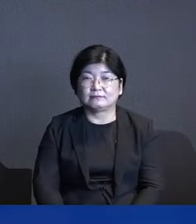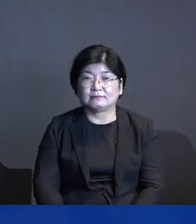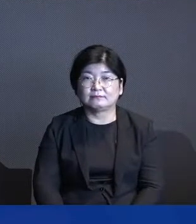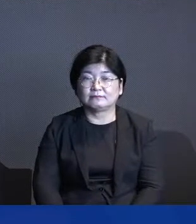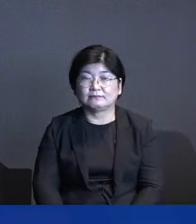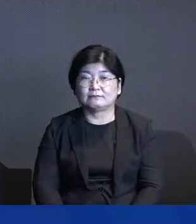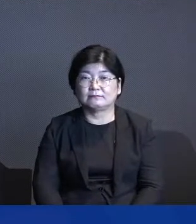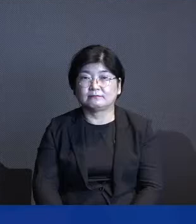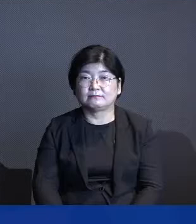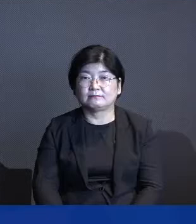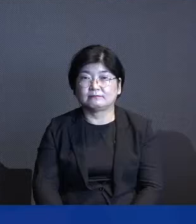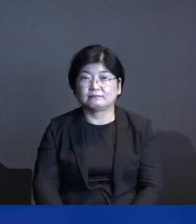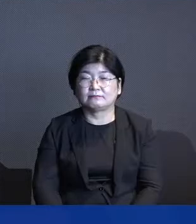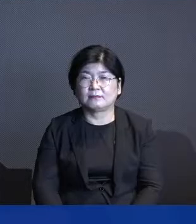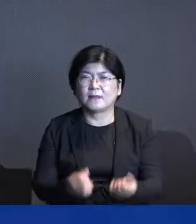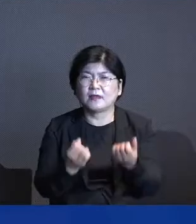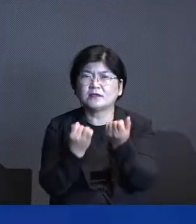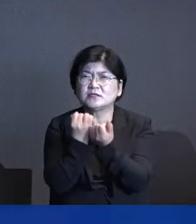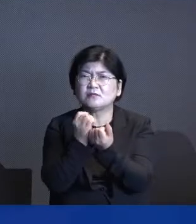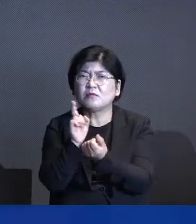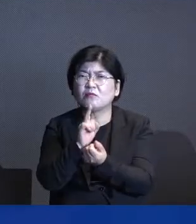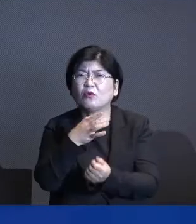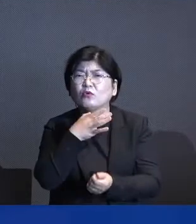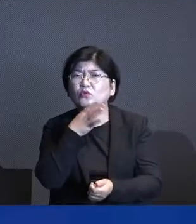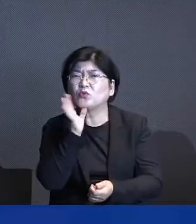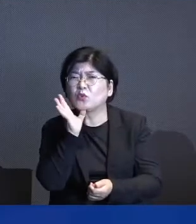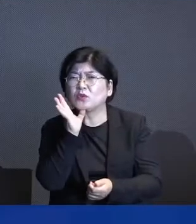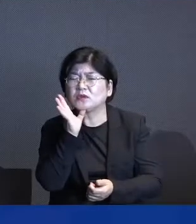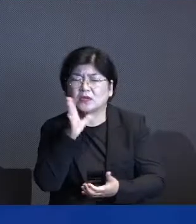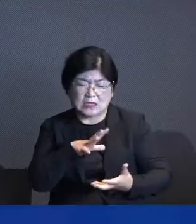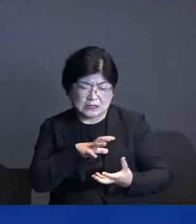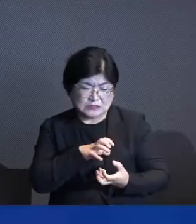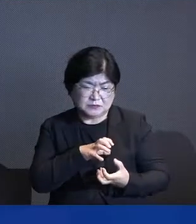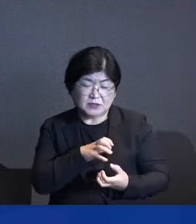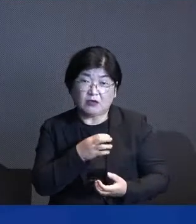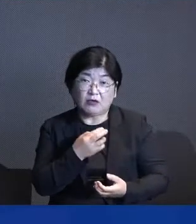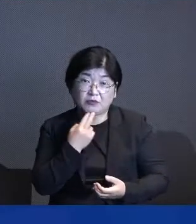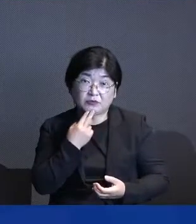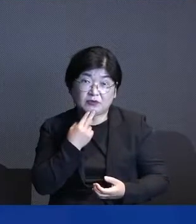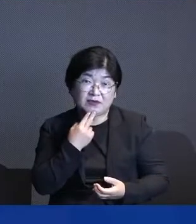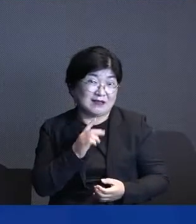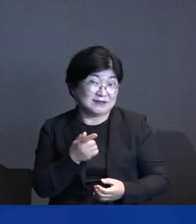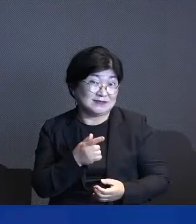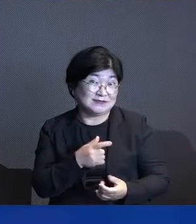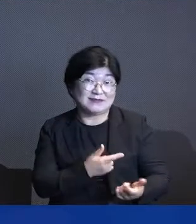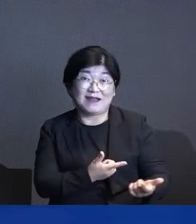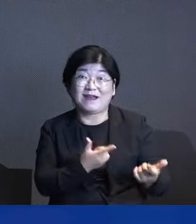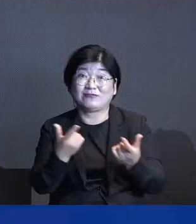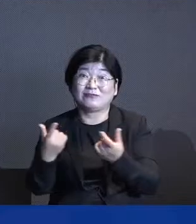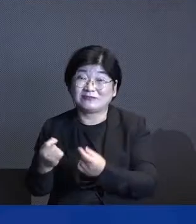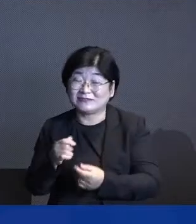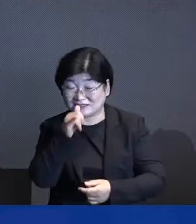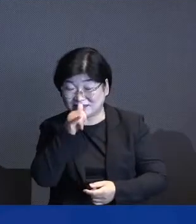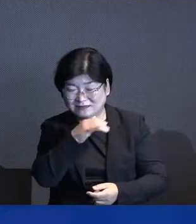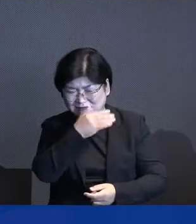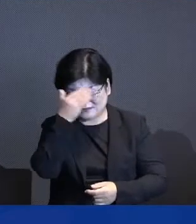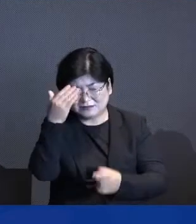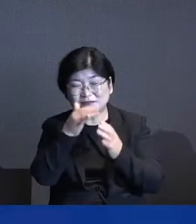have the heart, but it's more by comparison. They use their more of a frontal